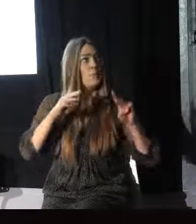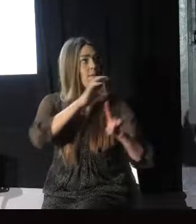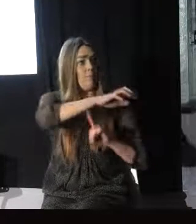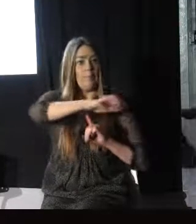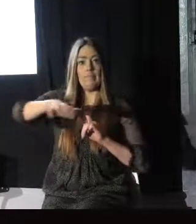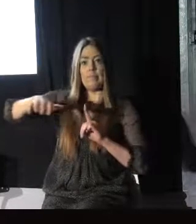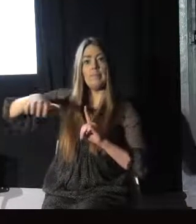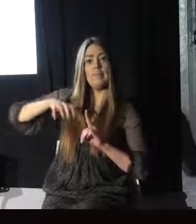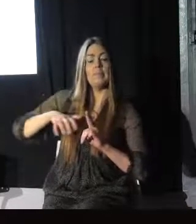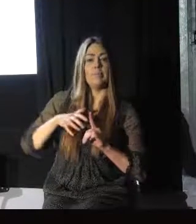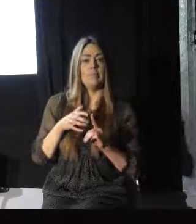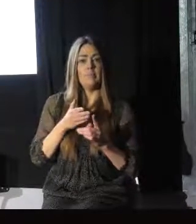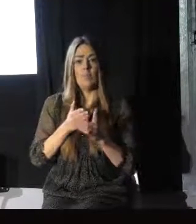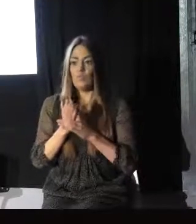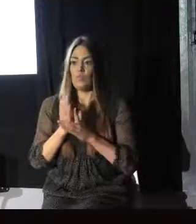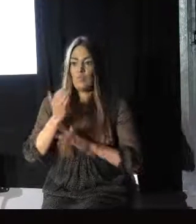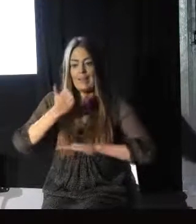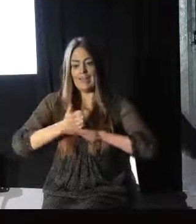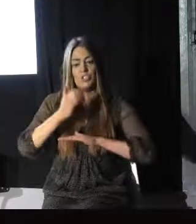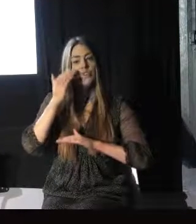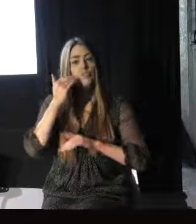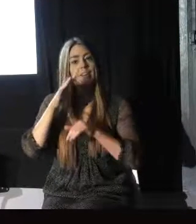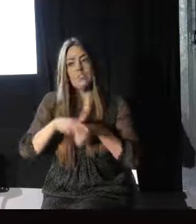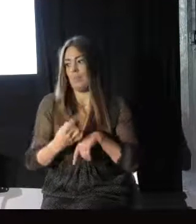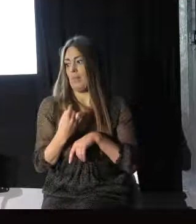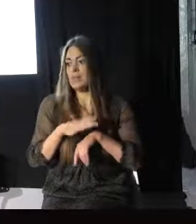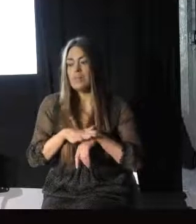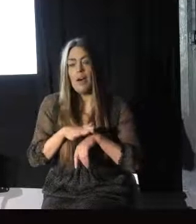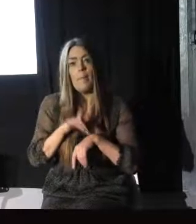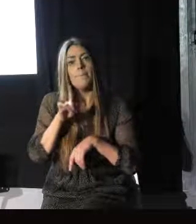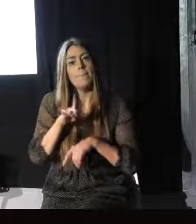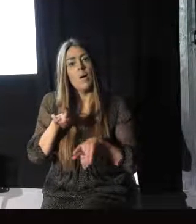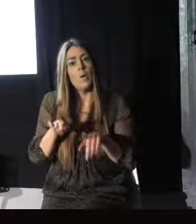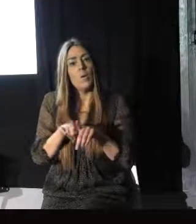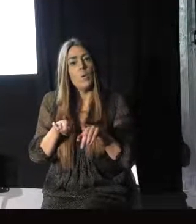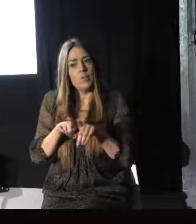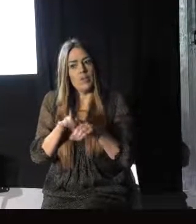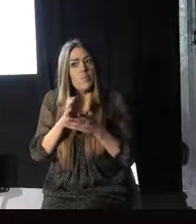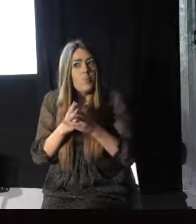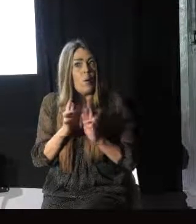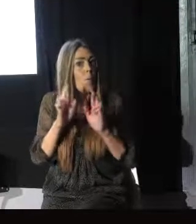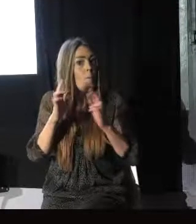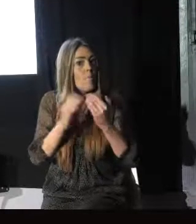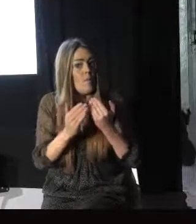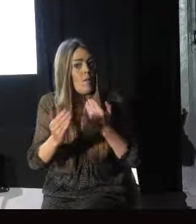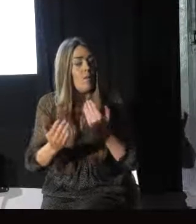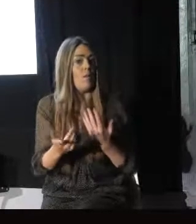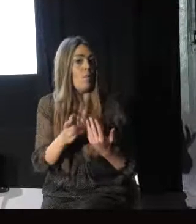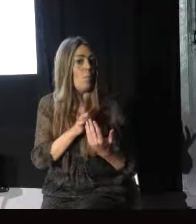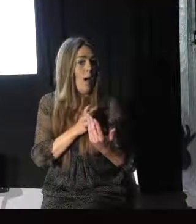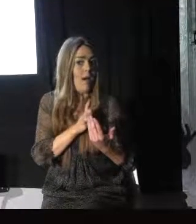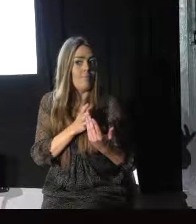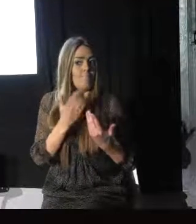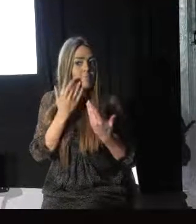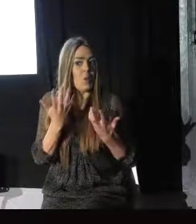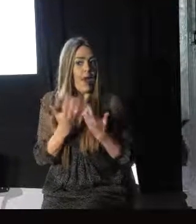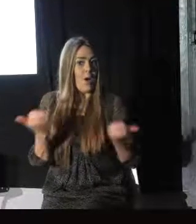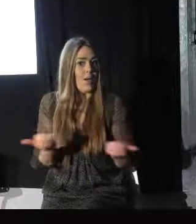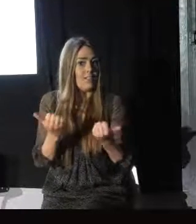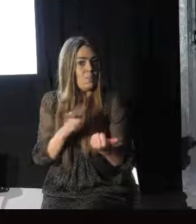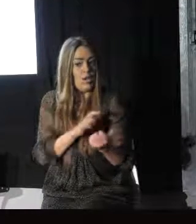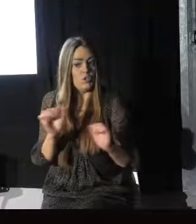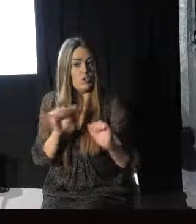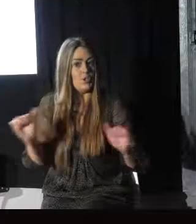in institutional racism in that kind, but it's also incredibly hopeful because we don't know how this ends. It's not over